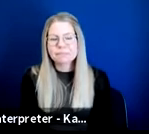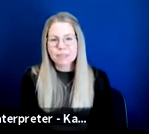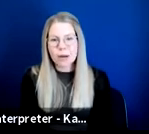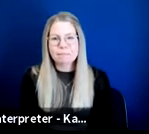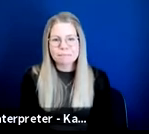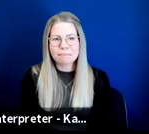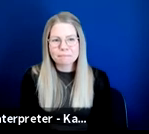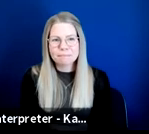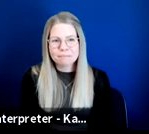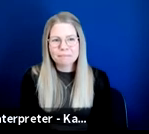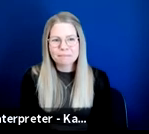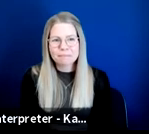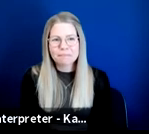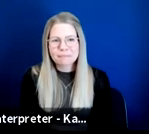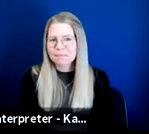Okay.